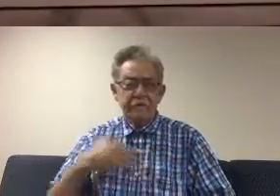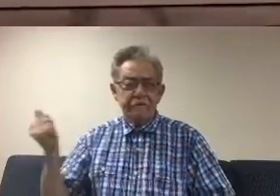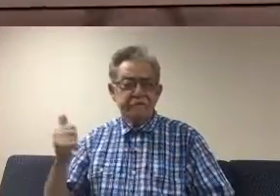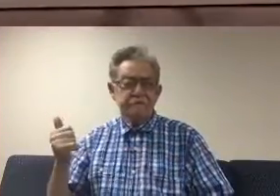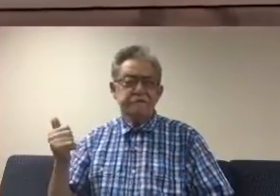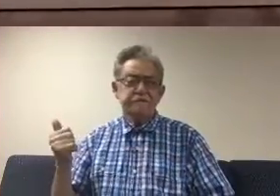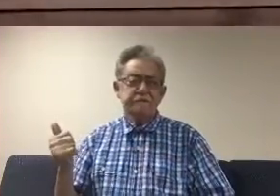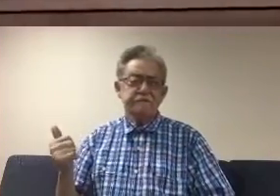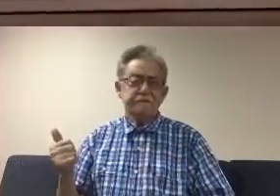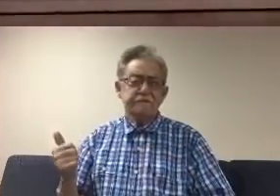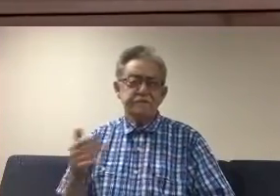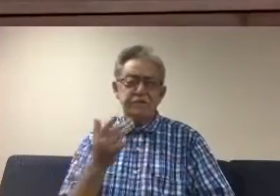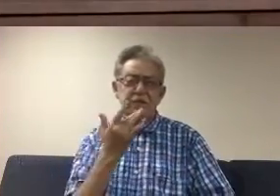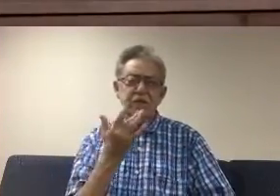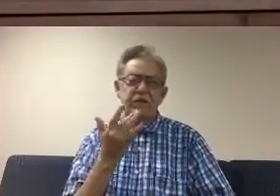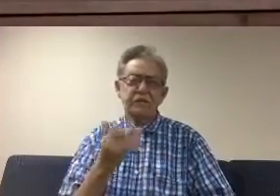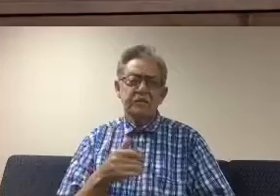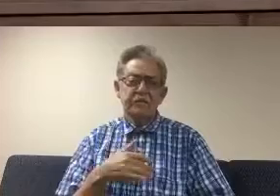Okay?